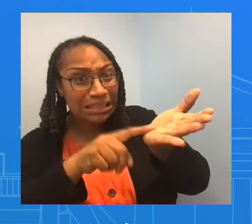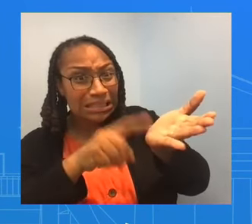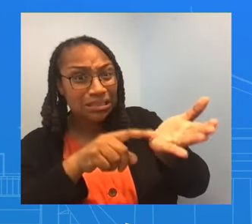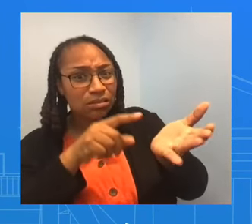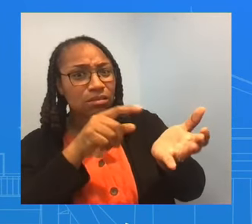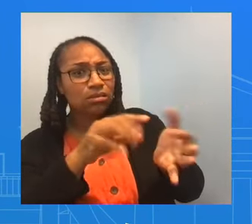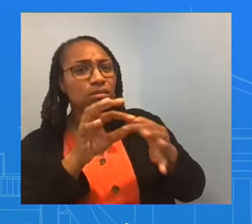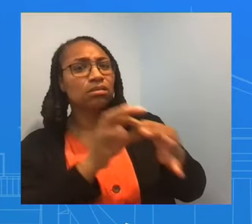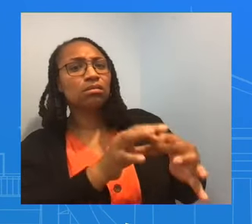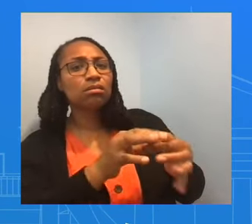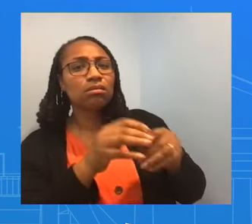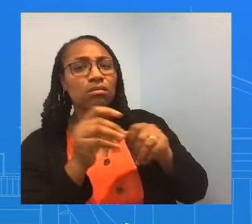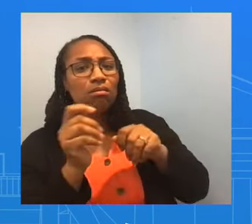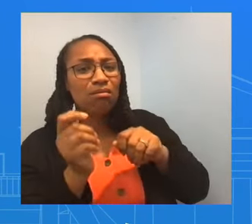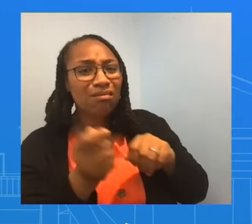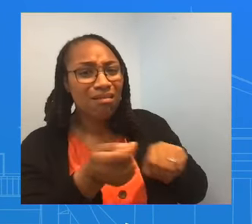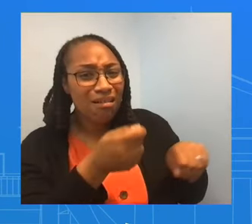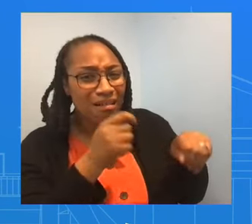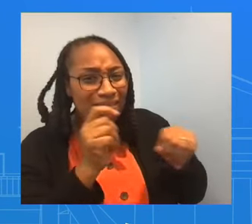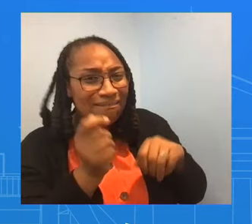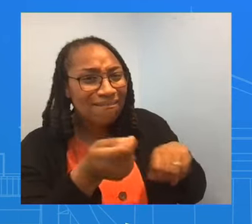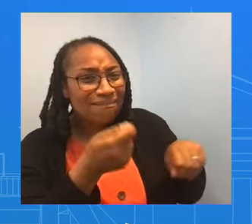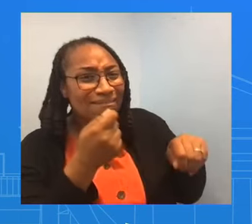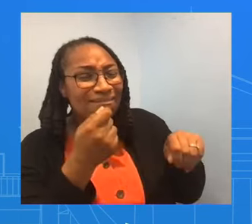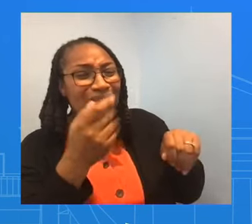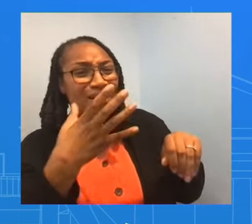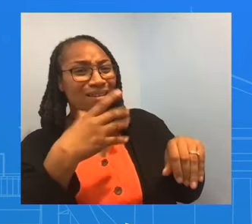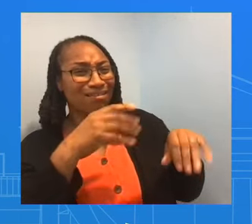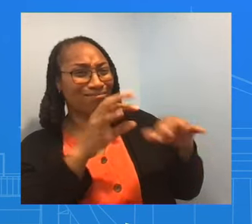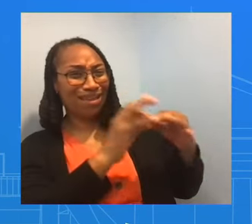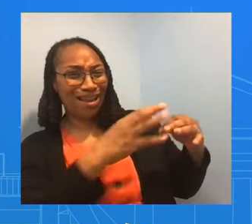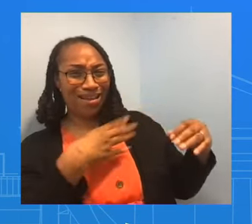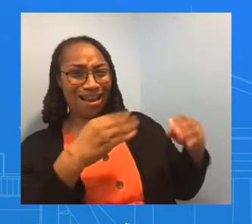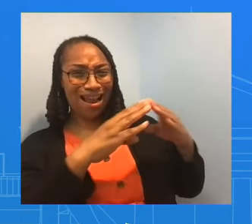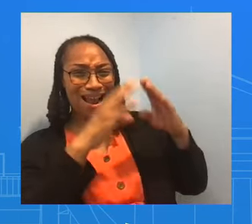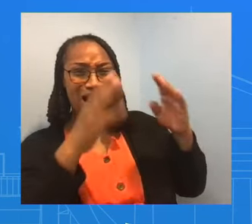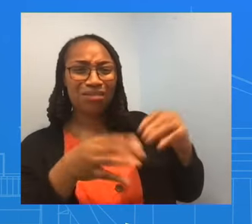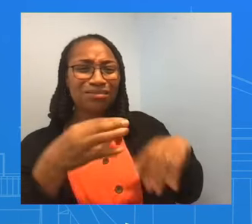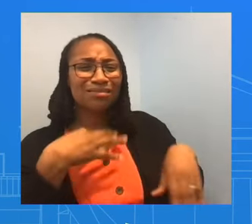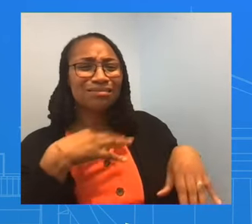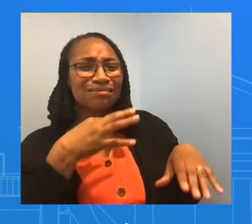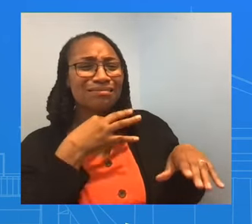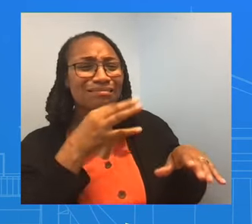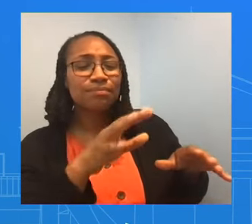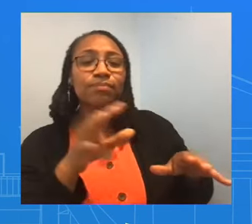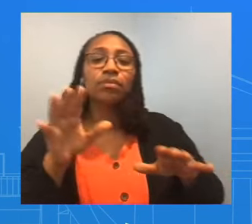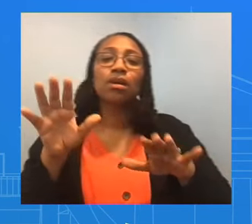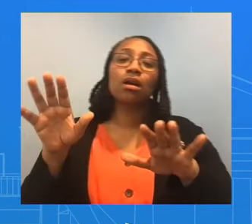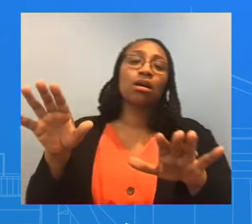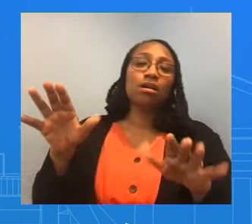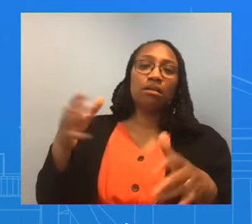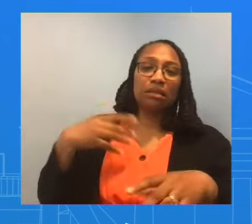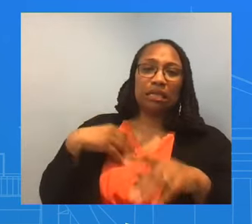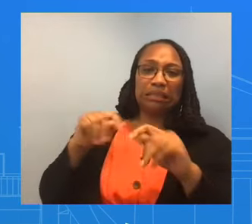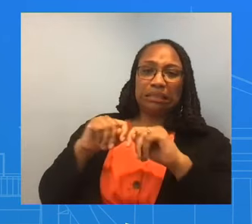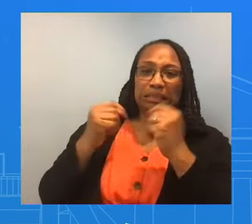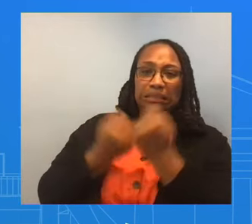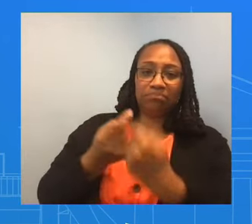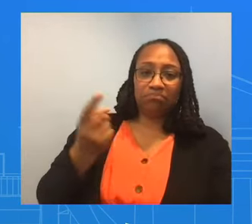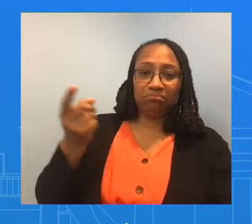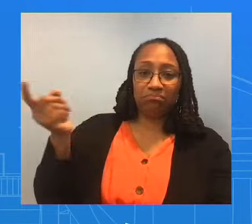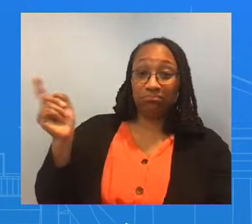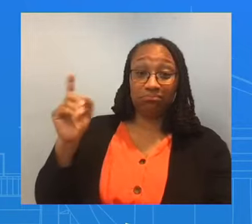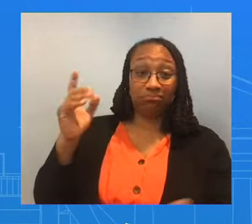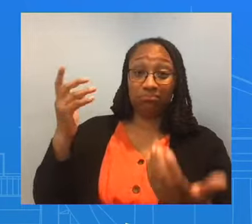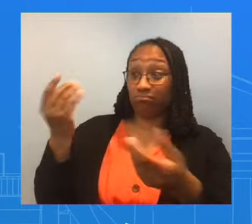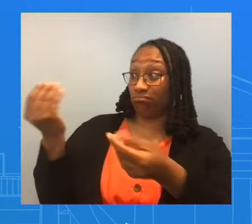that investigation? So I have not talked to my colleagues about this, so I just don't have more to share from here. Okay. I'm just going to go. Who haven't